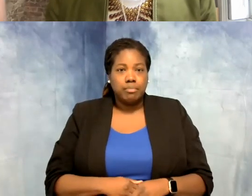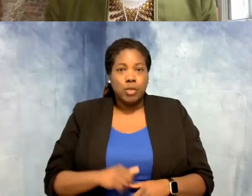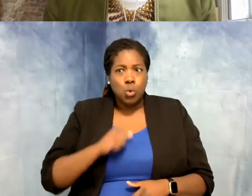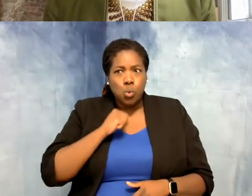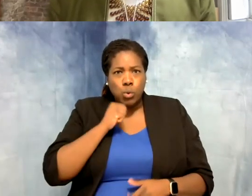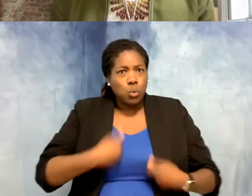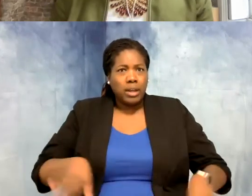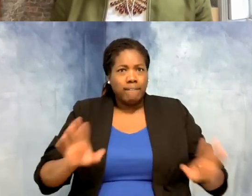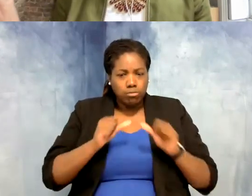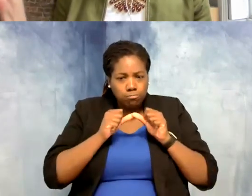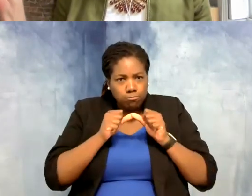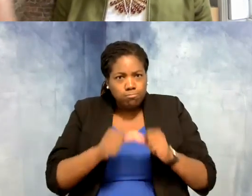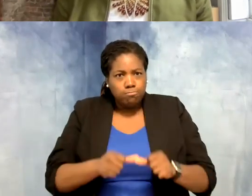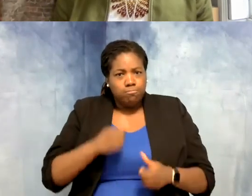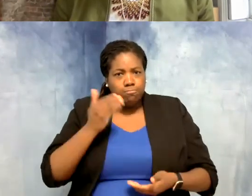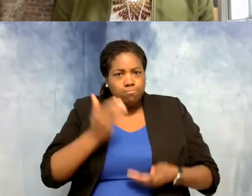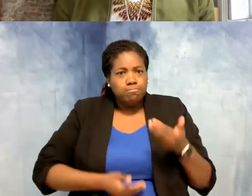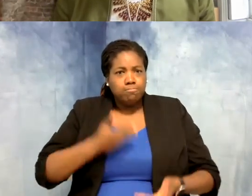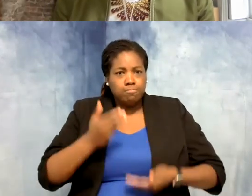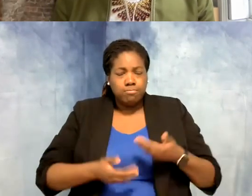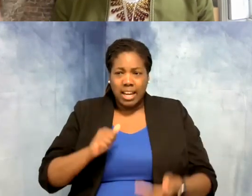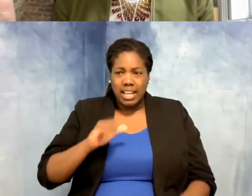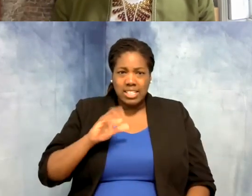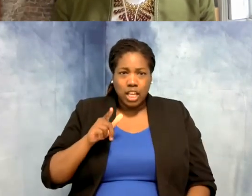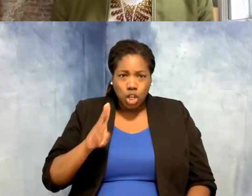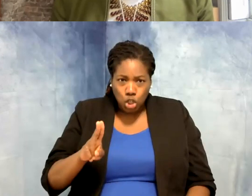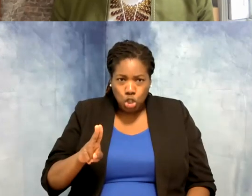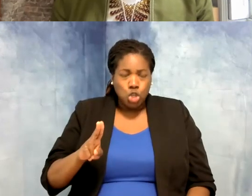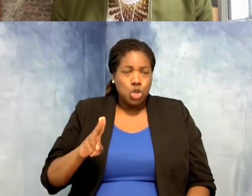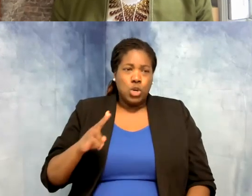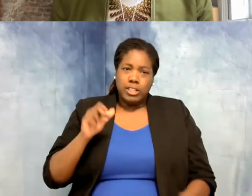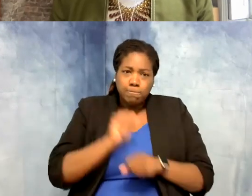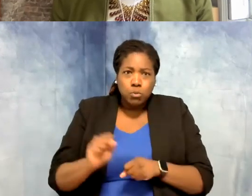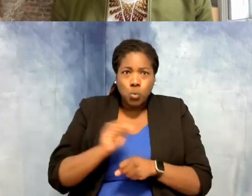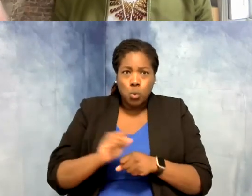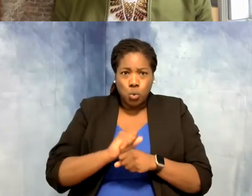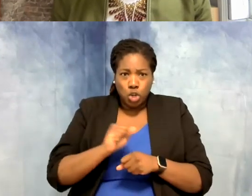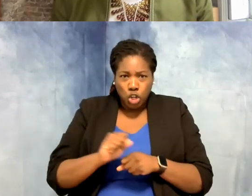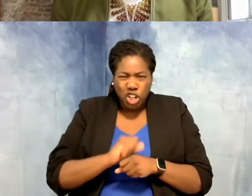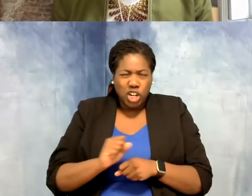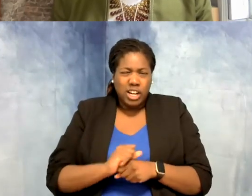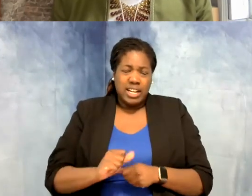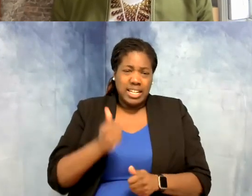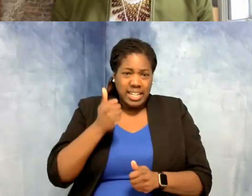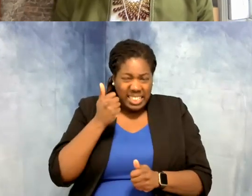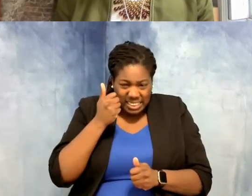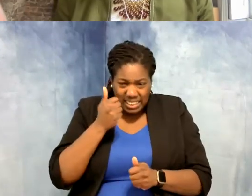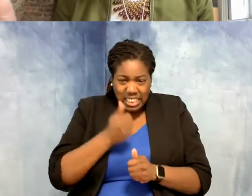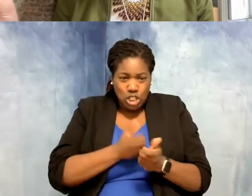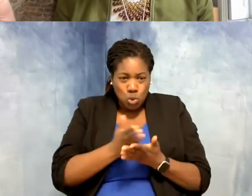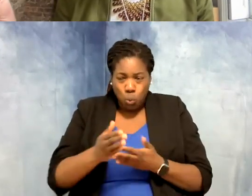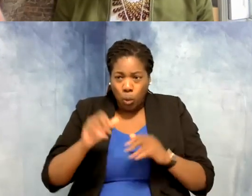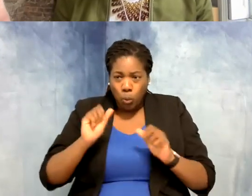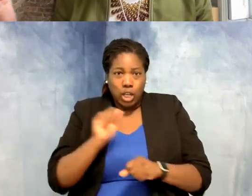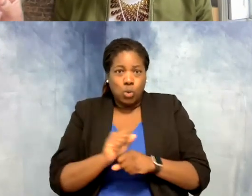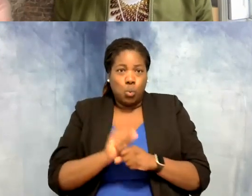We keep going. And so the ACLU is firing on all cylinders. We're in overdrive in every single way. And so I just